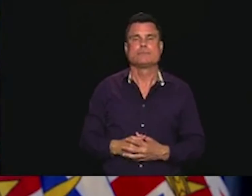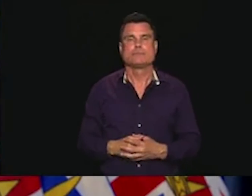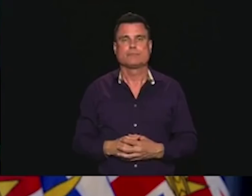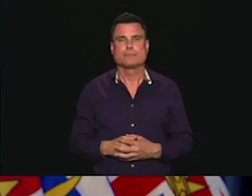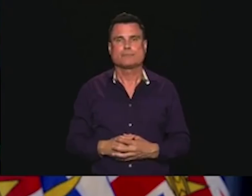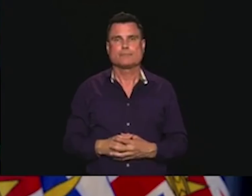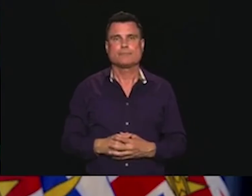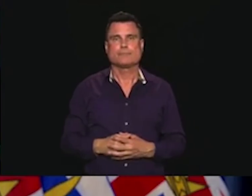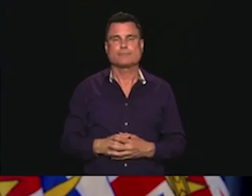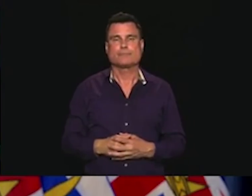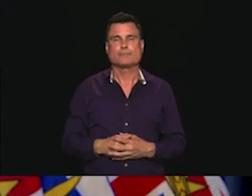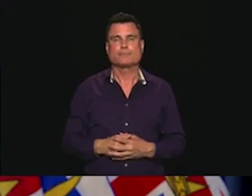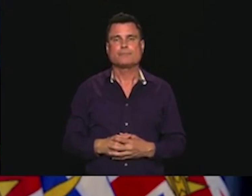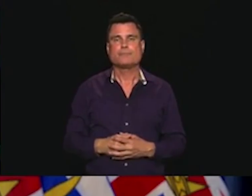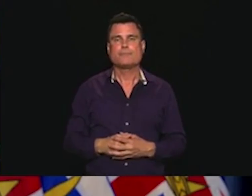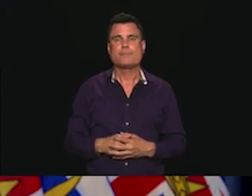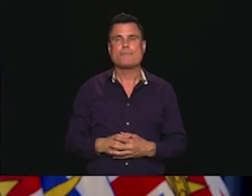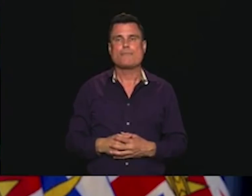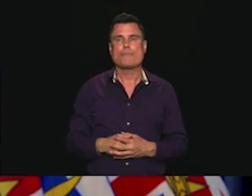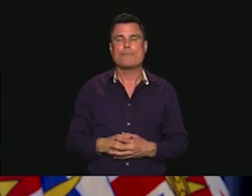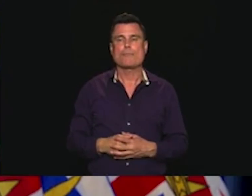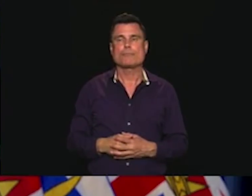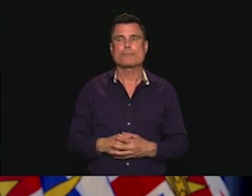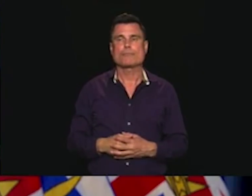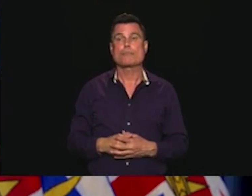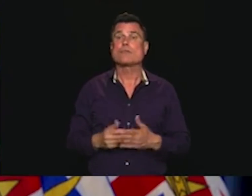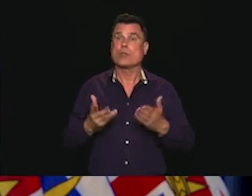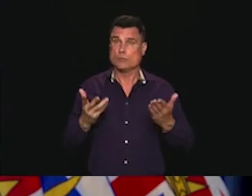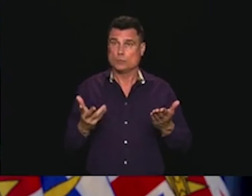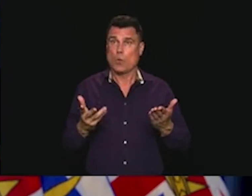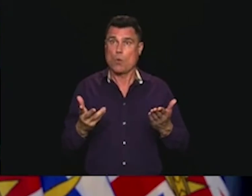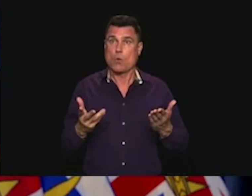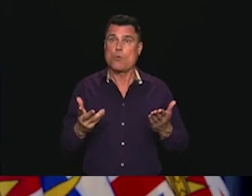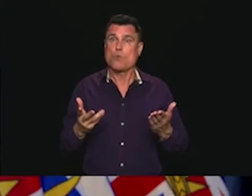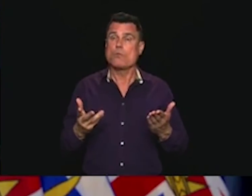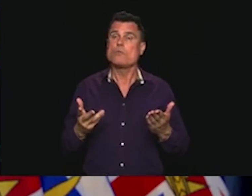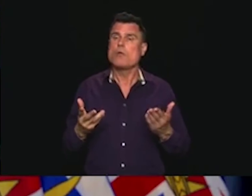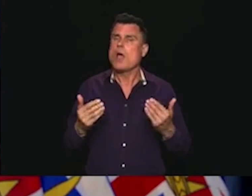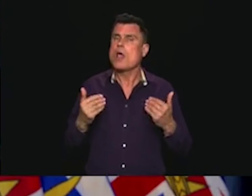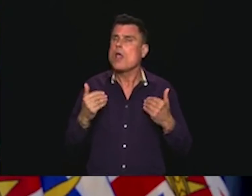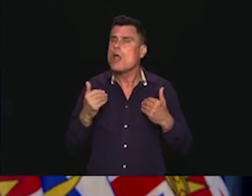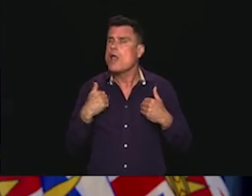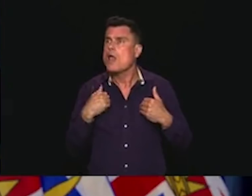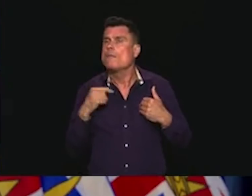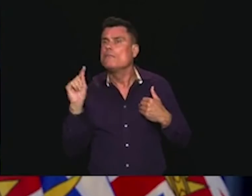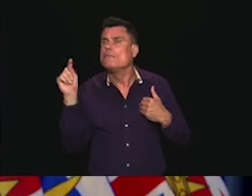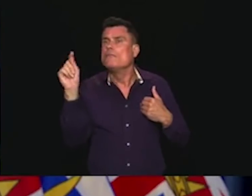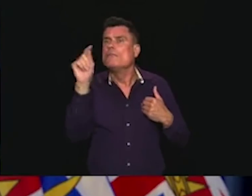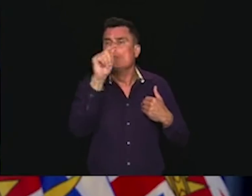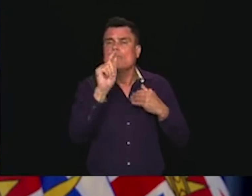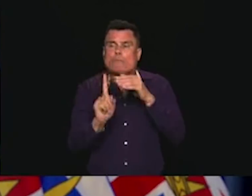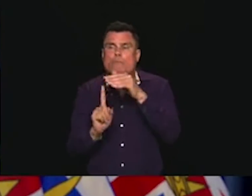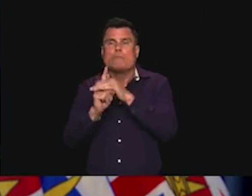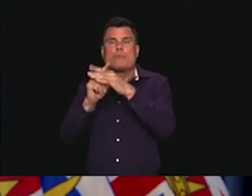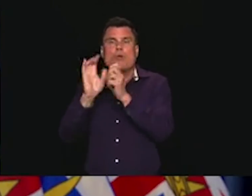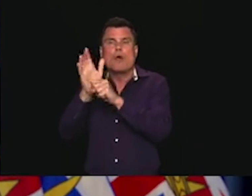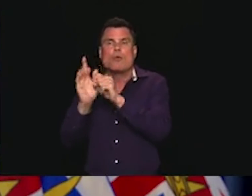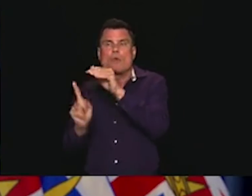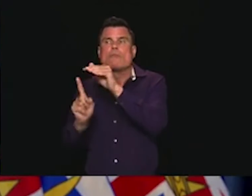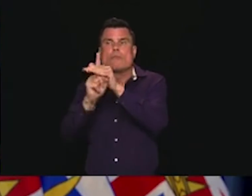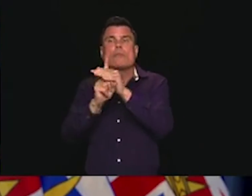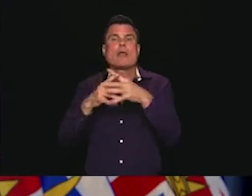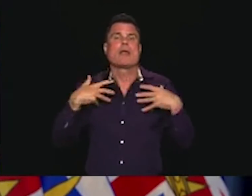our total to 2,446 people in British Columbia who have tested positive. That includes 883